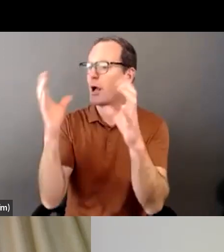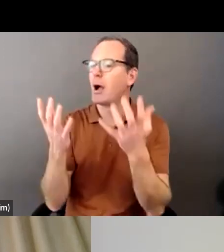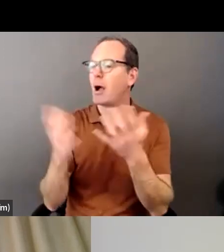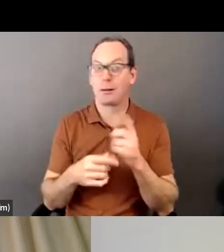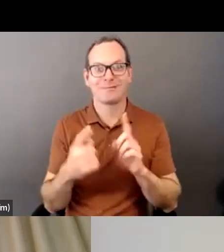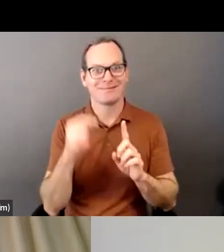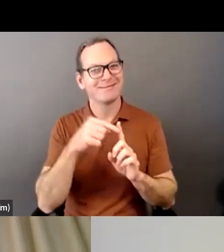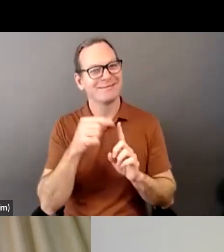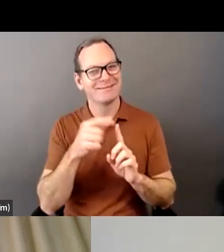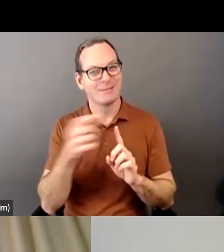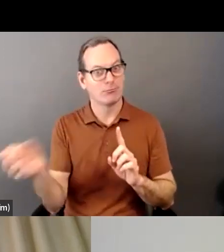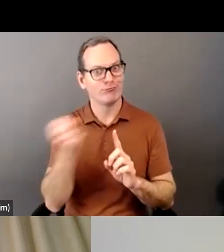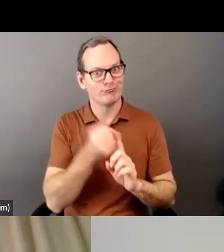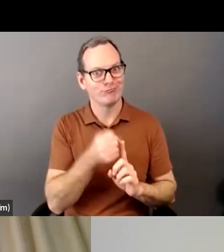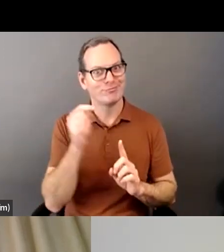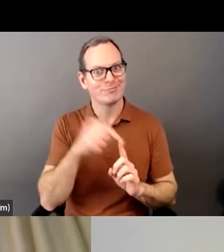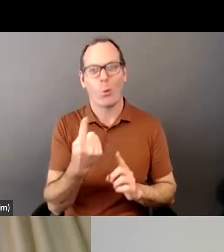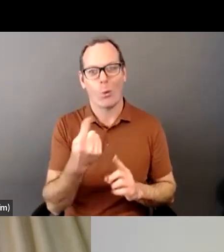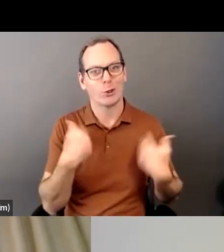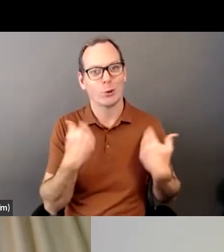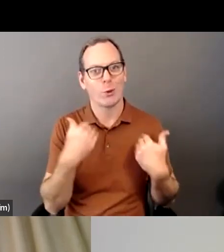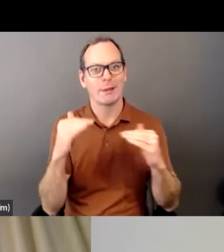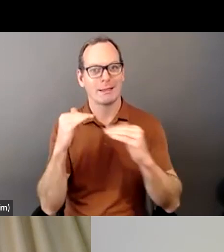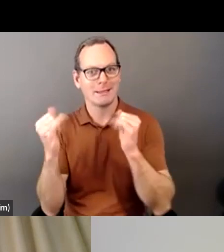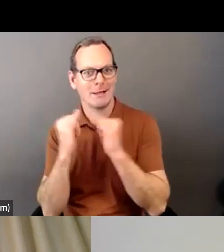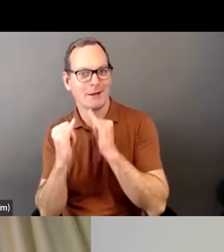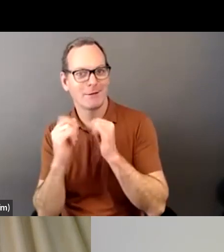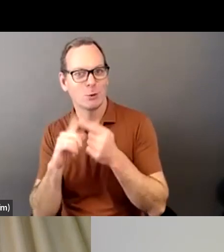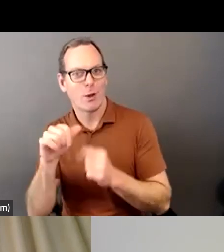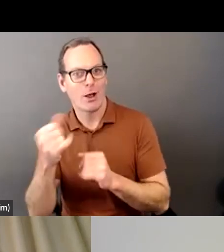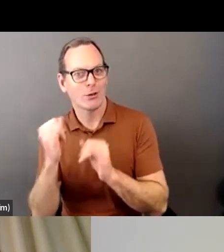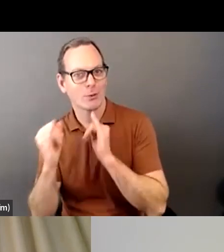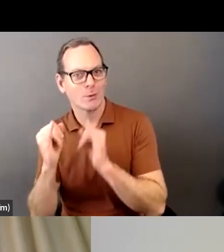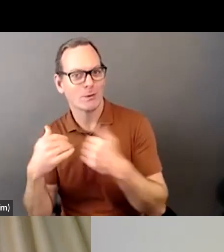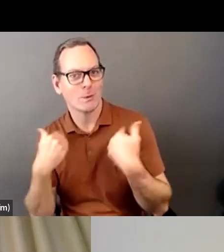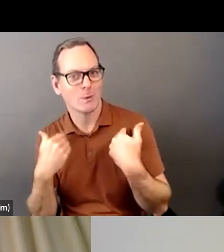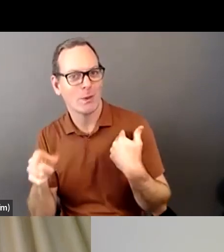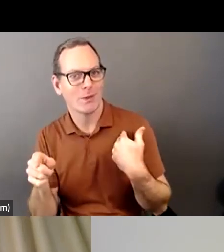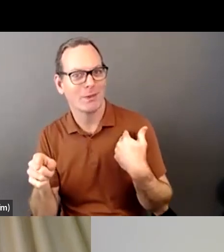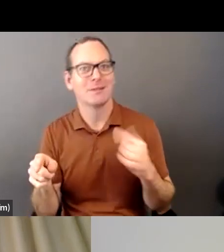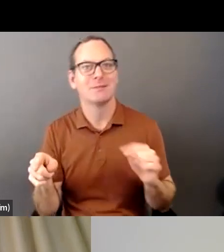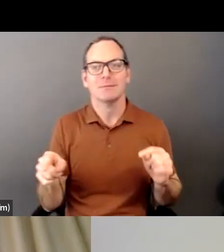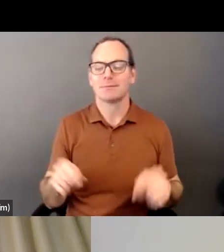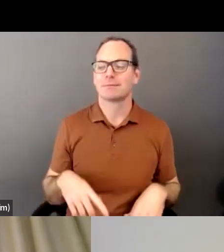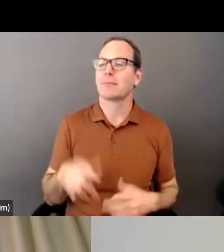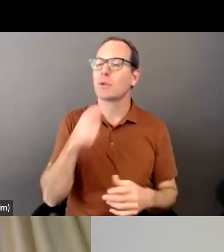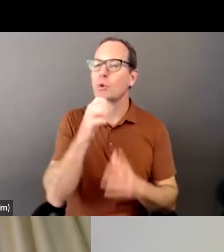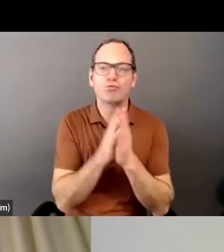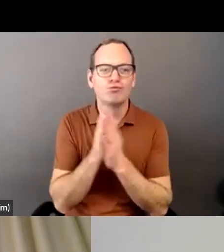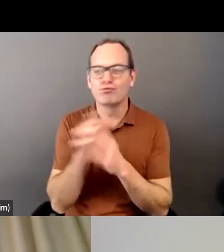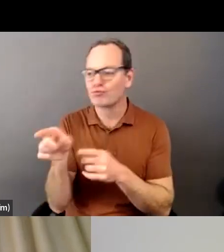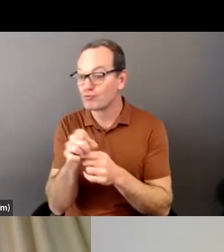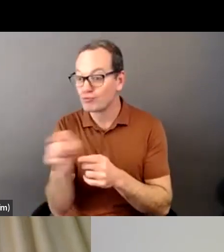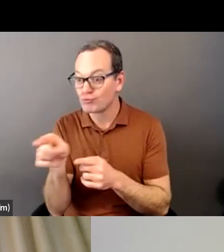goals? What do they see themselves doing 5 years from now in terms of a job? Who's thinking about opening businesses for themselves? So it